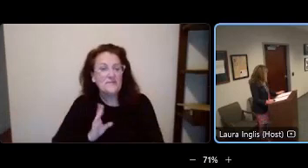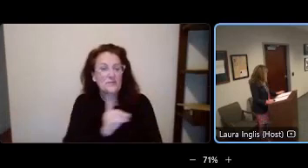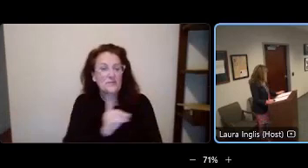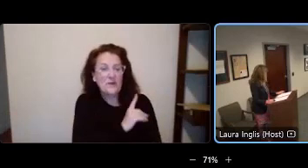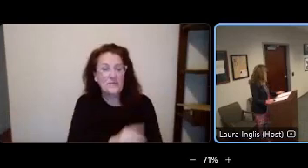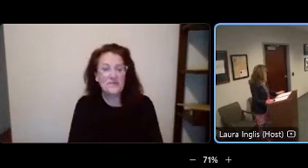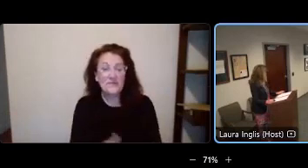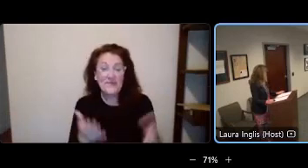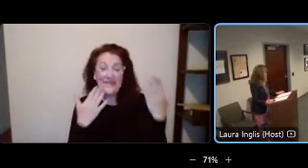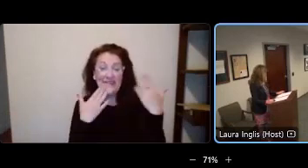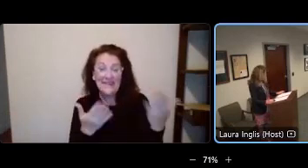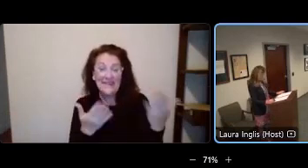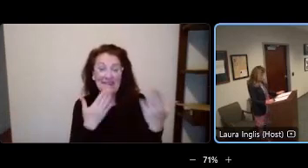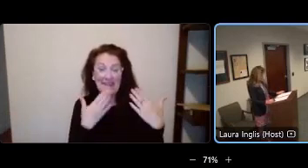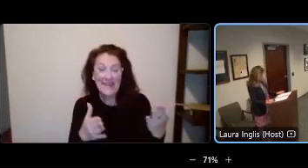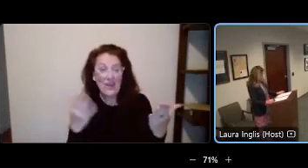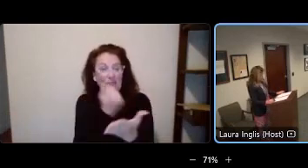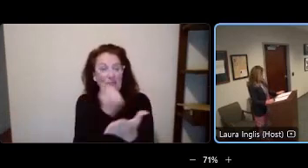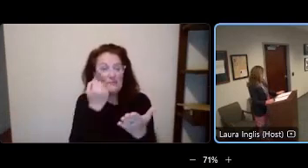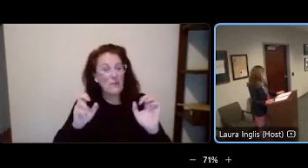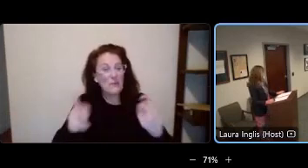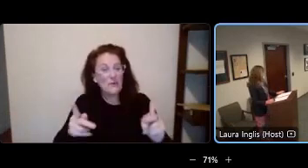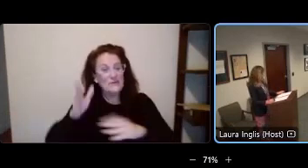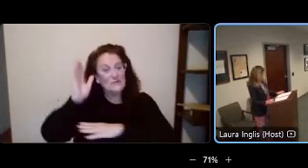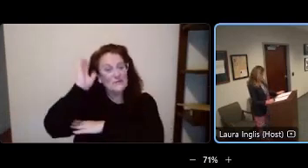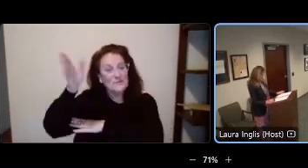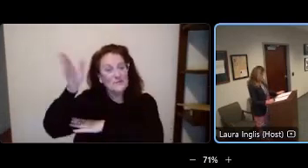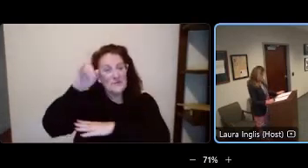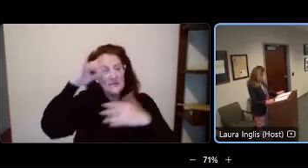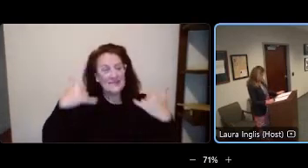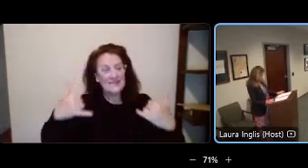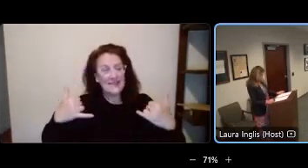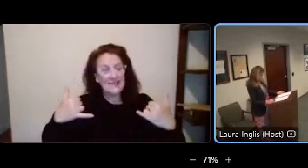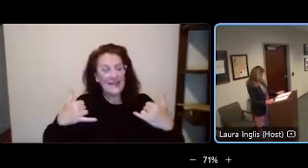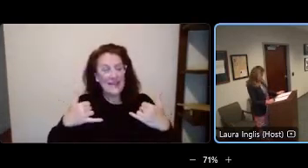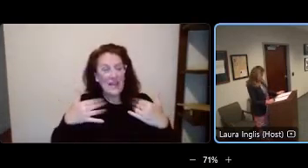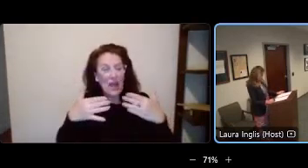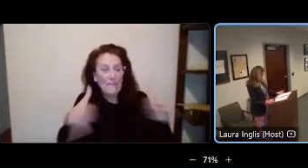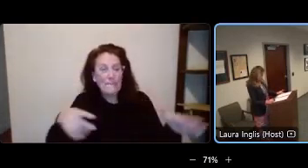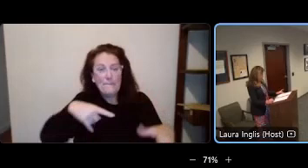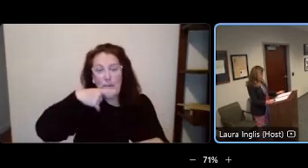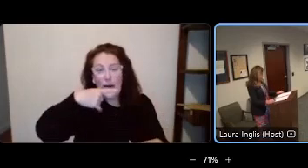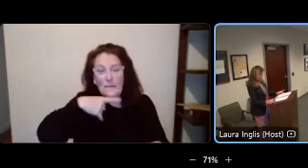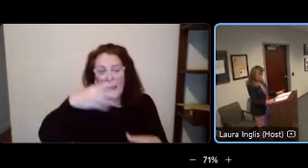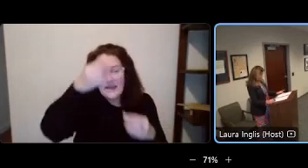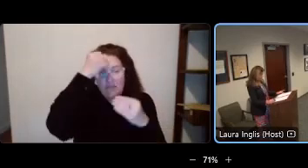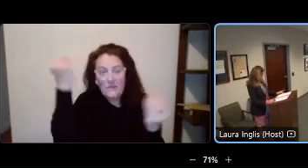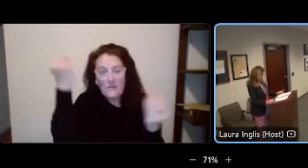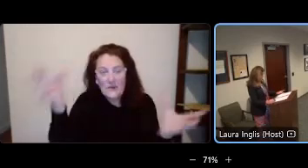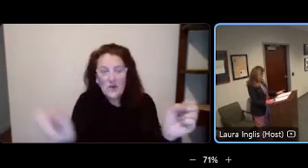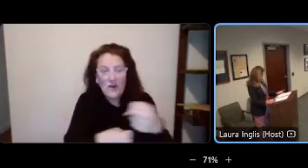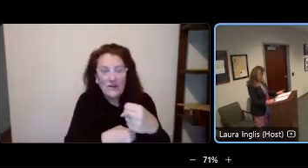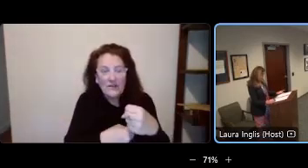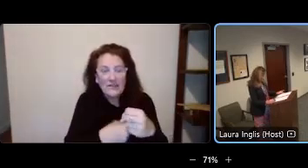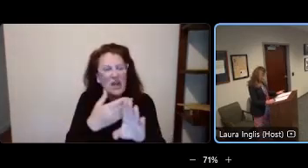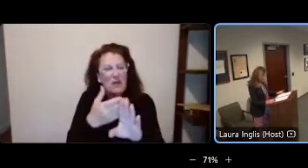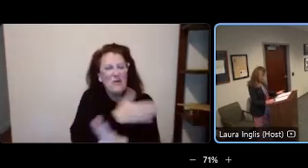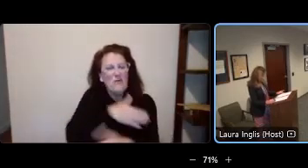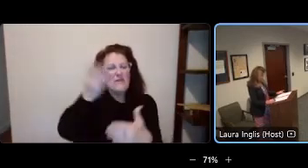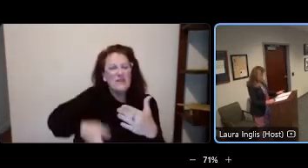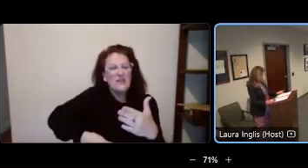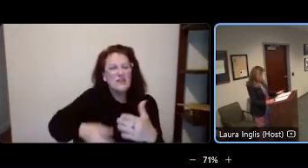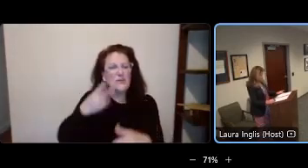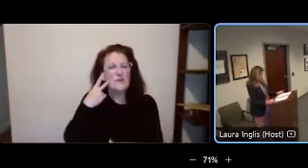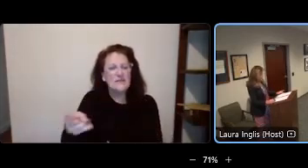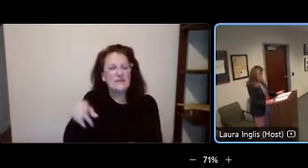Thank you for giving me the opportunity to speak with you today about the Public Information Office. Before I close, I just want to direct you to some